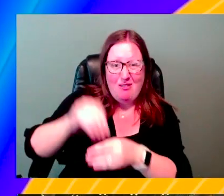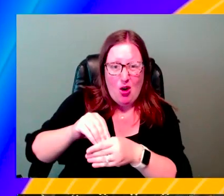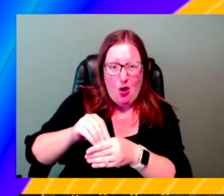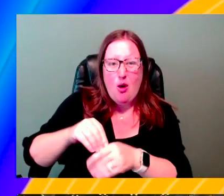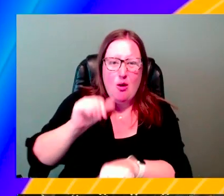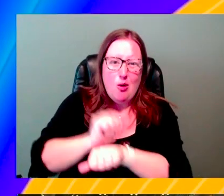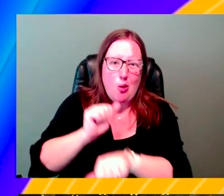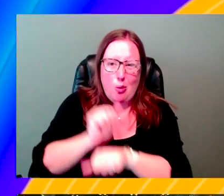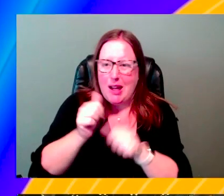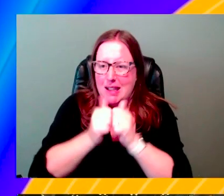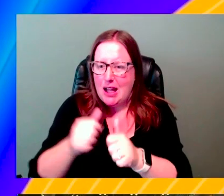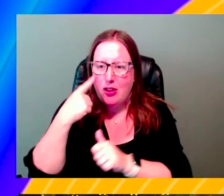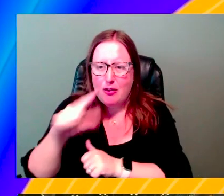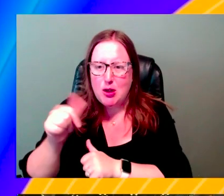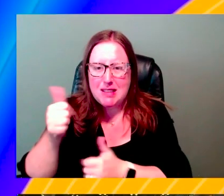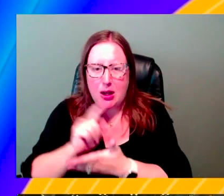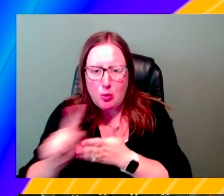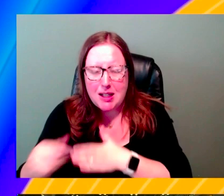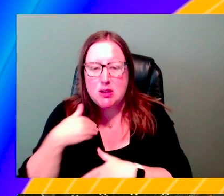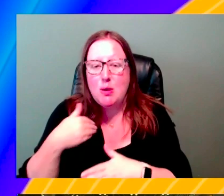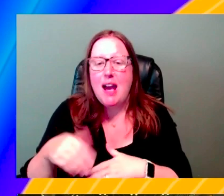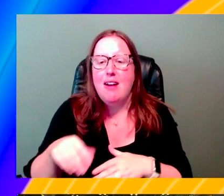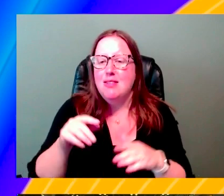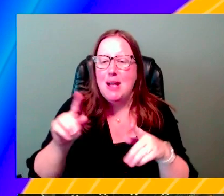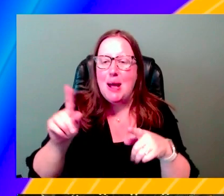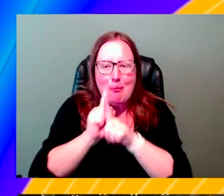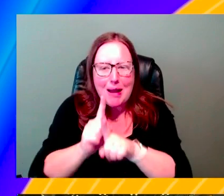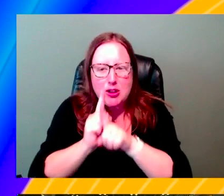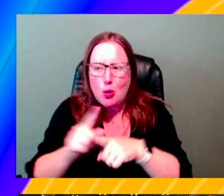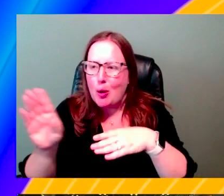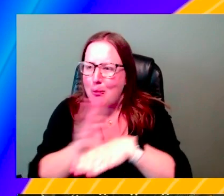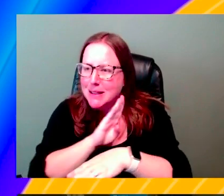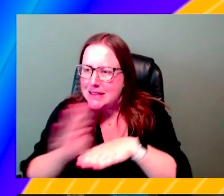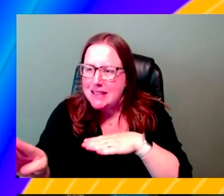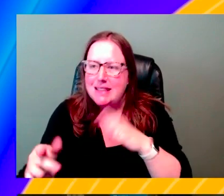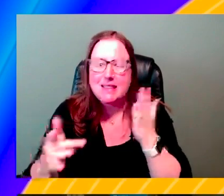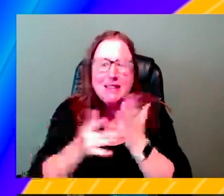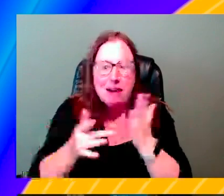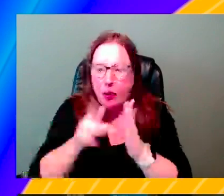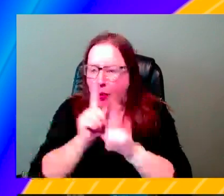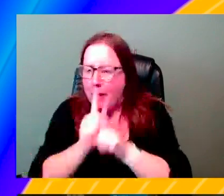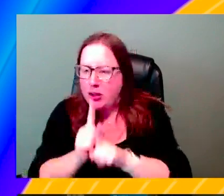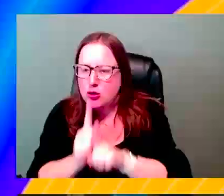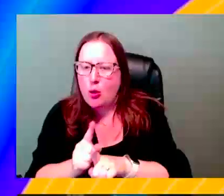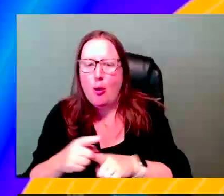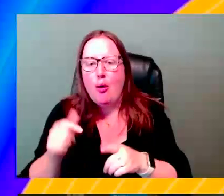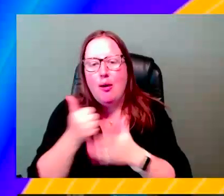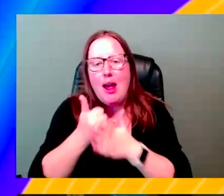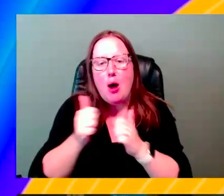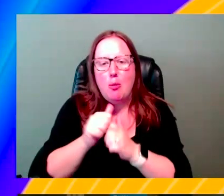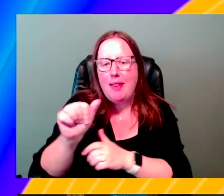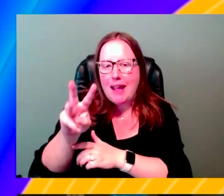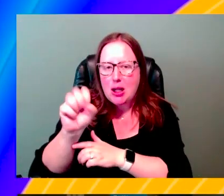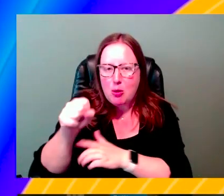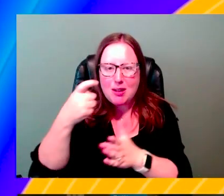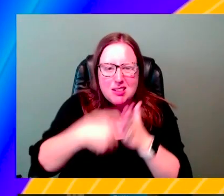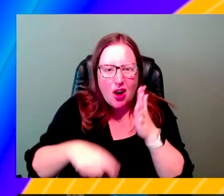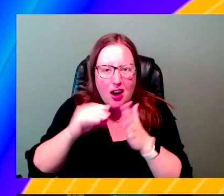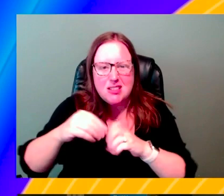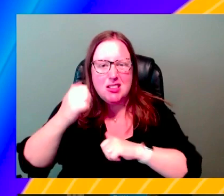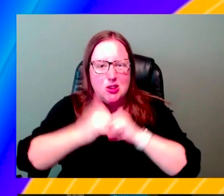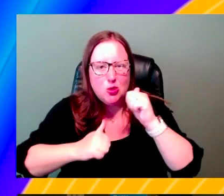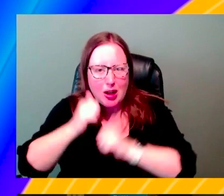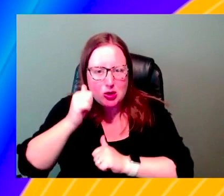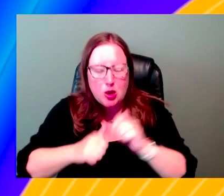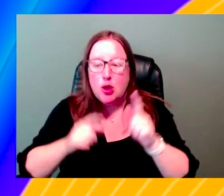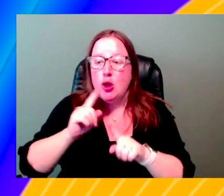a business mentor, a technical mentor that has helped us optimize our AWS infrastructure, our costs, and then also put together a go-to-market